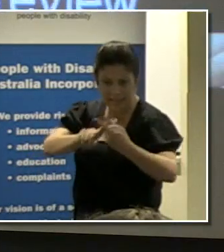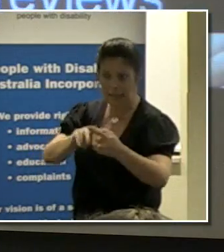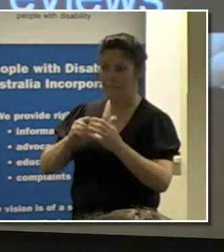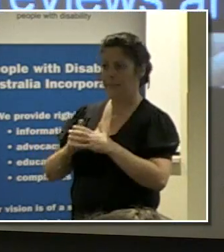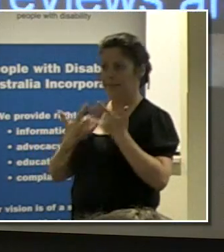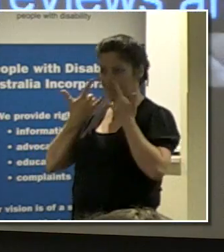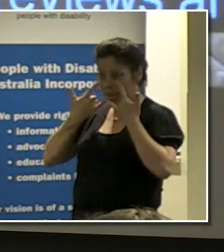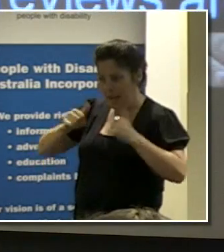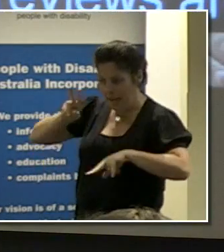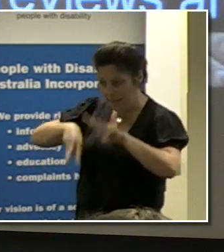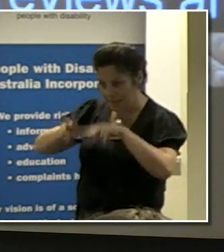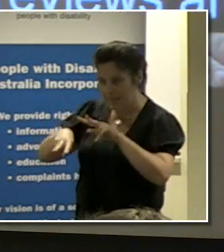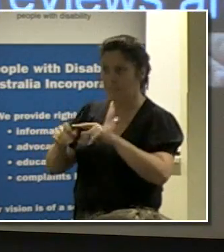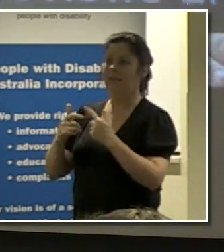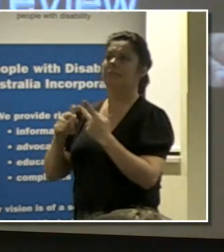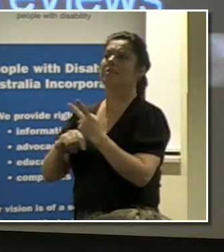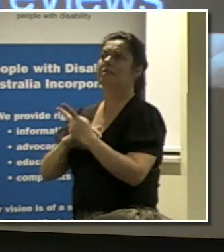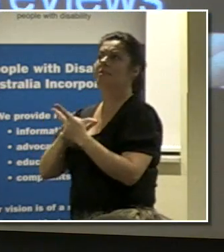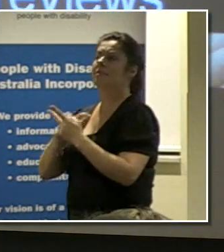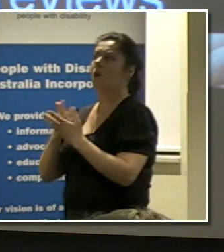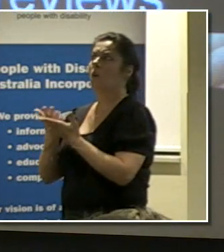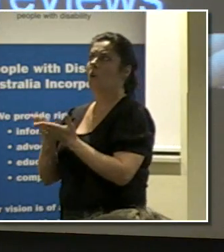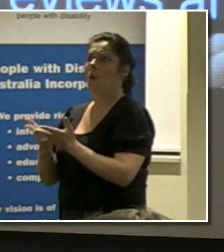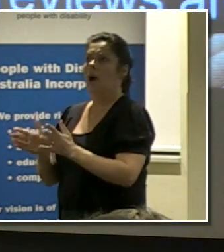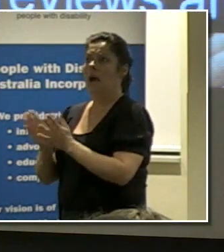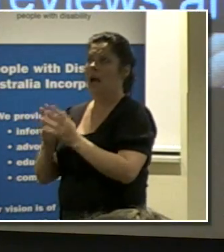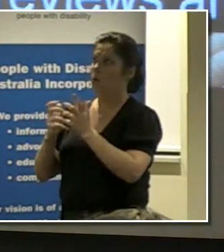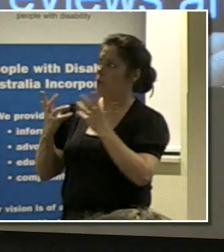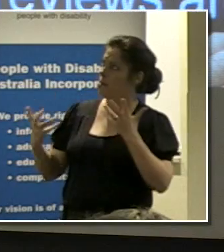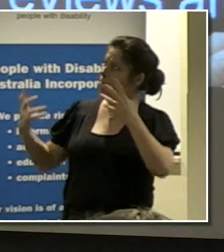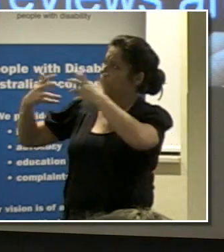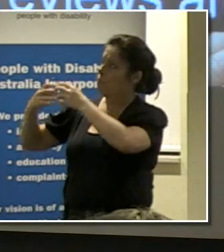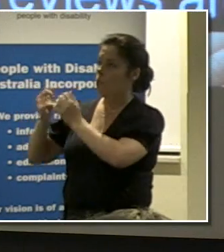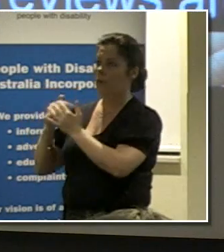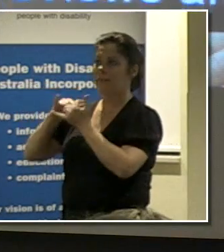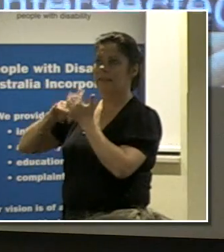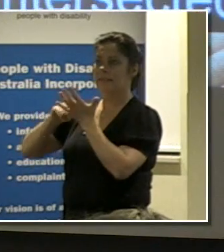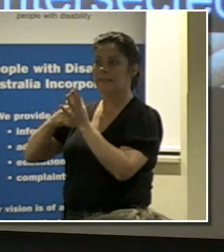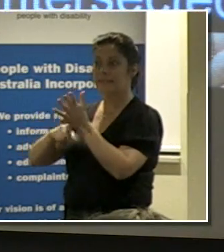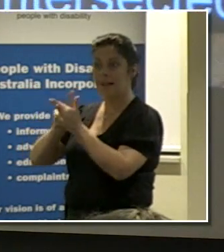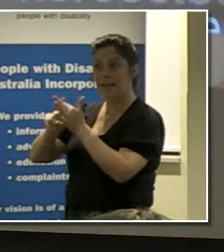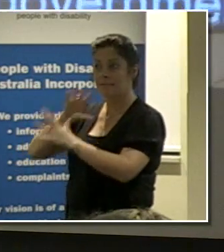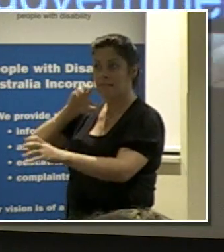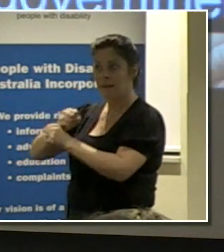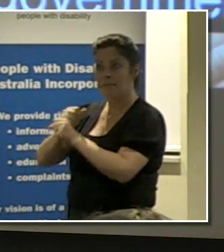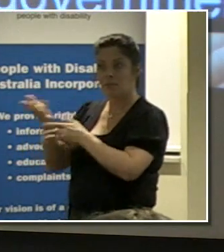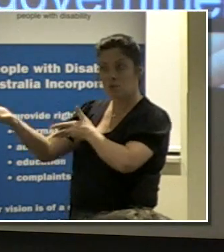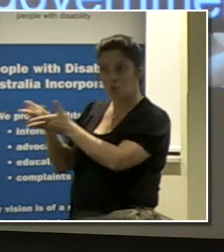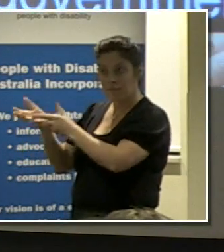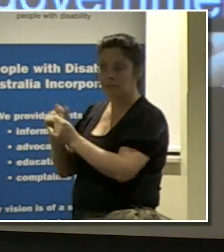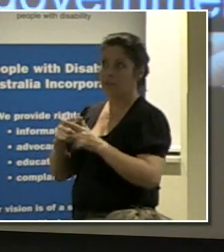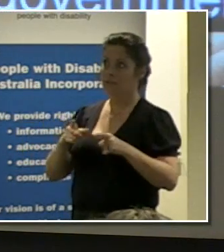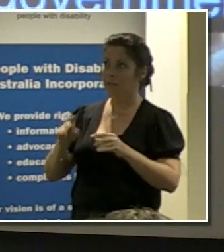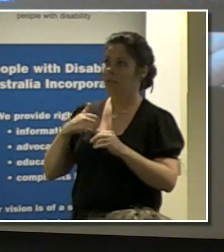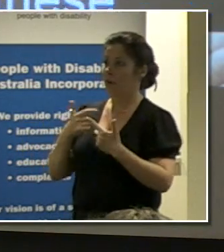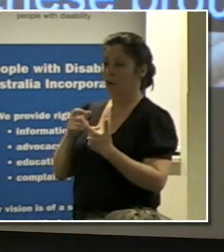or reviews around how we intersected with state government services. And all of these brought